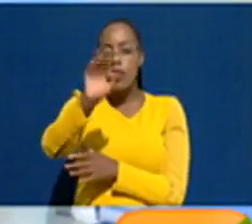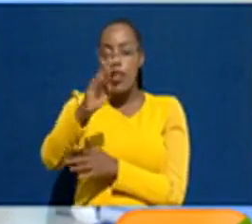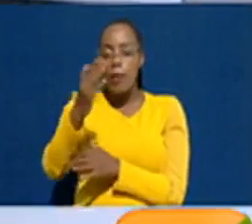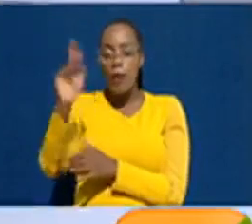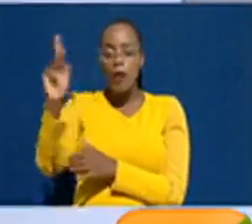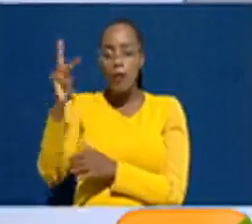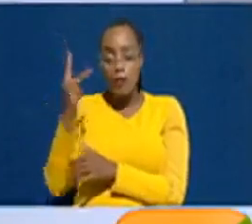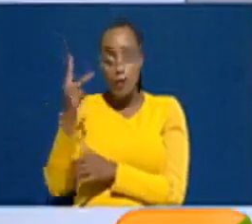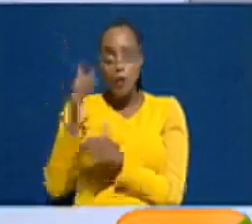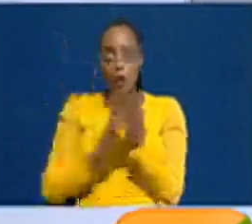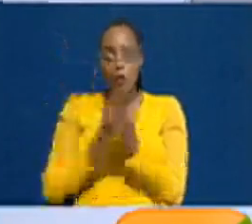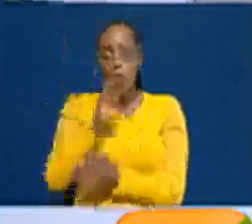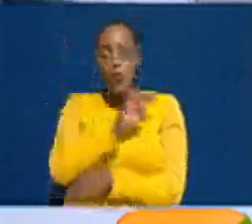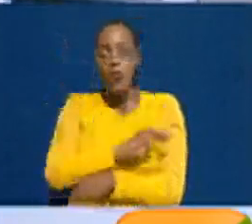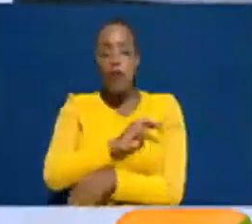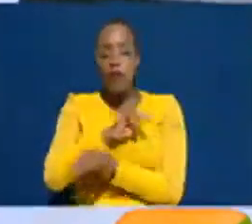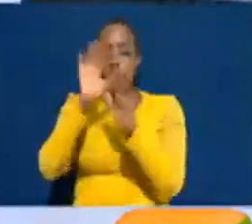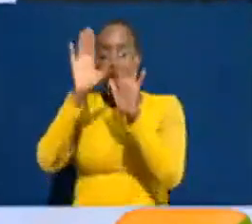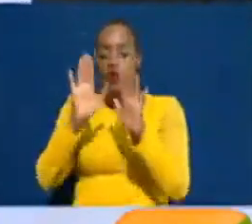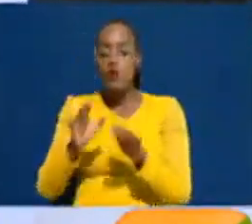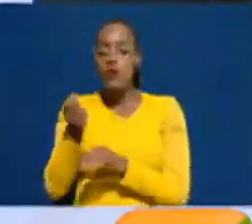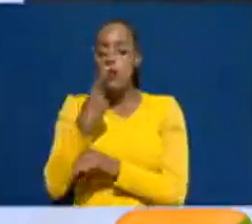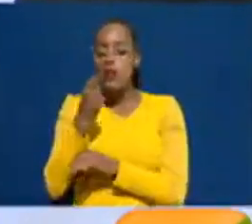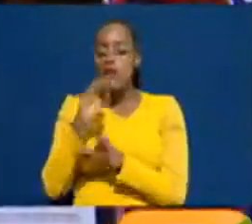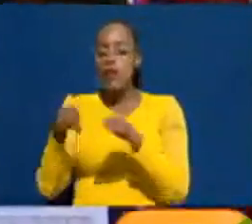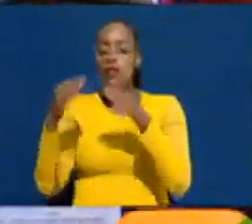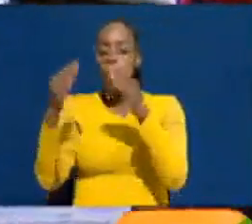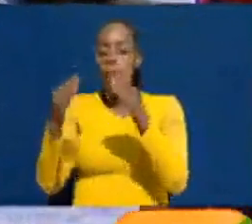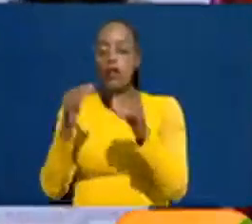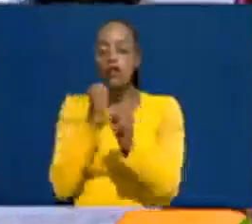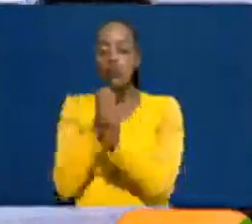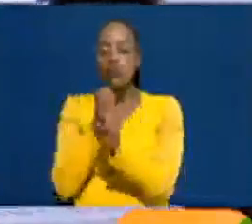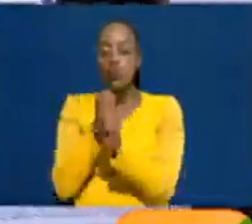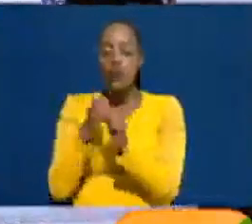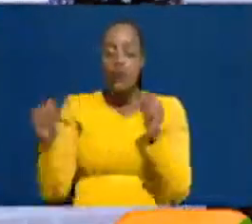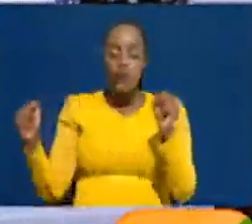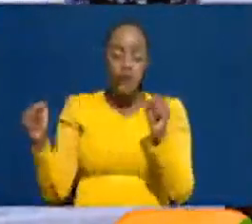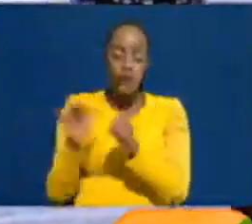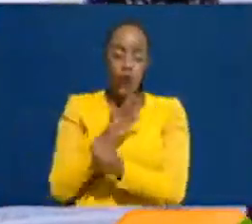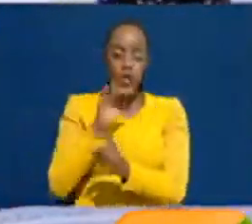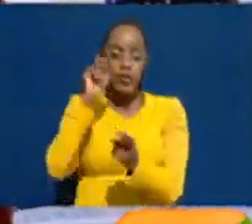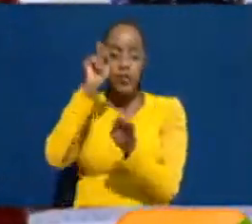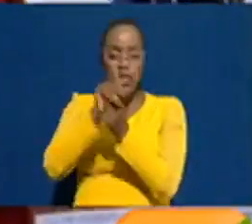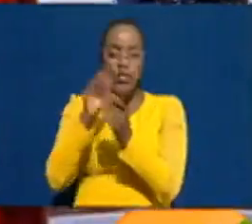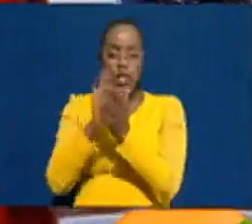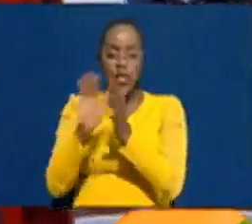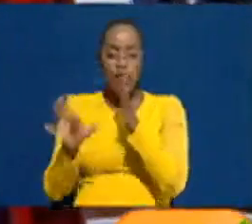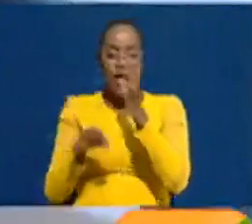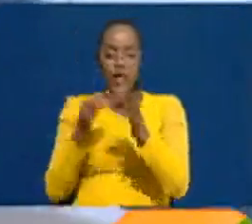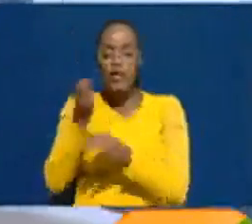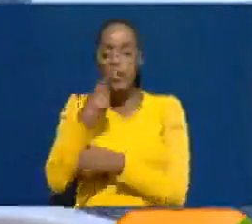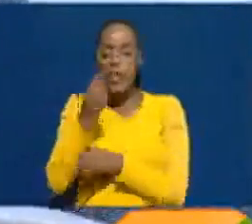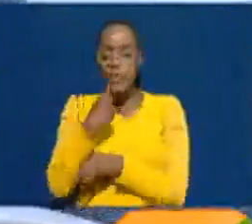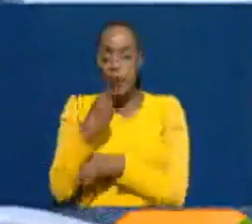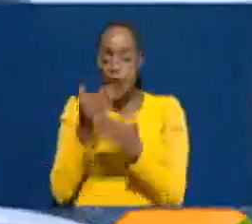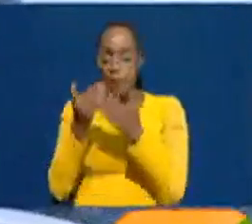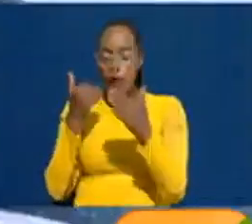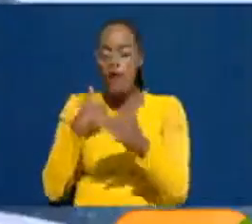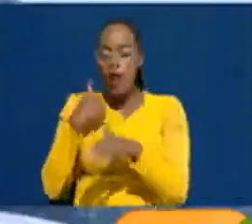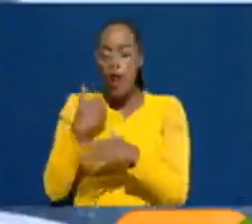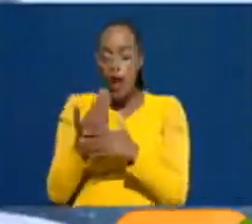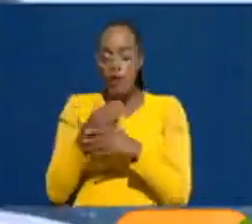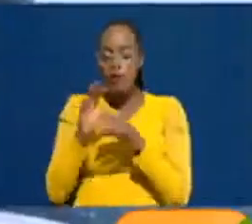Kenya by the Mission for Essential Drugs and Supplies to conduct comprehensive testing and analysis of drugs before they get